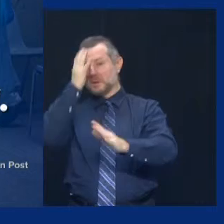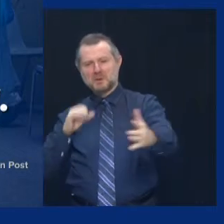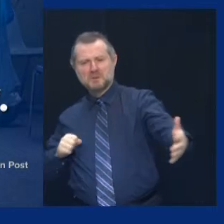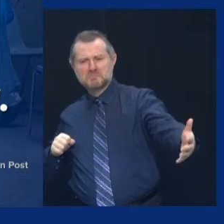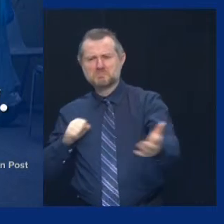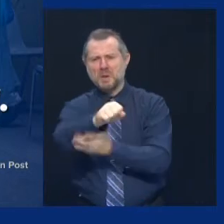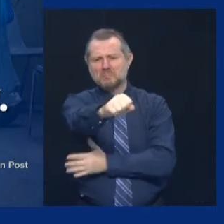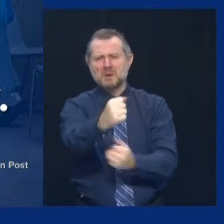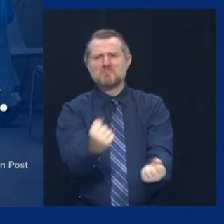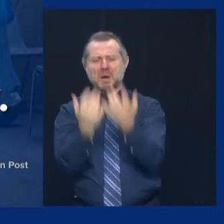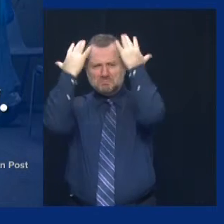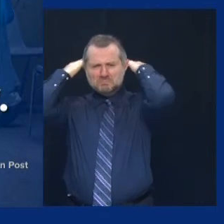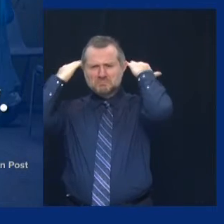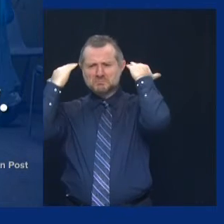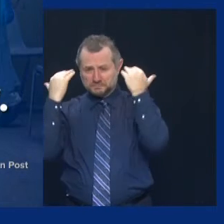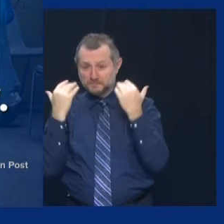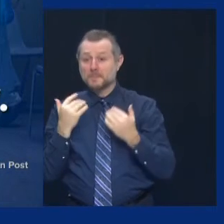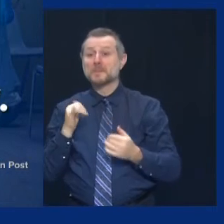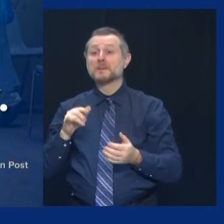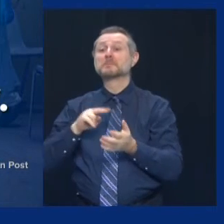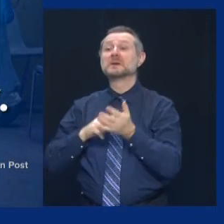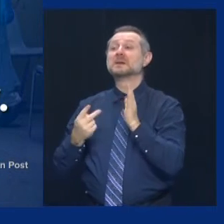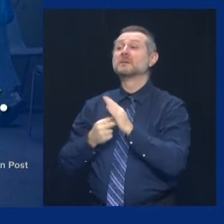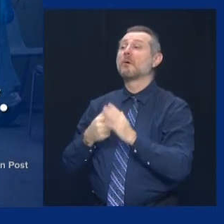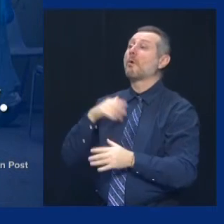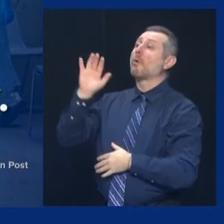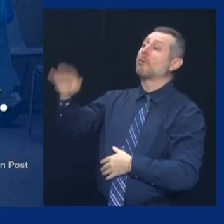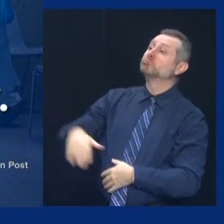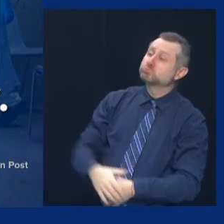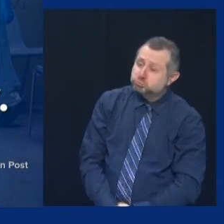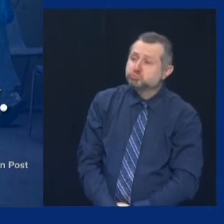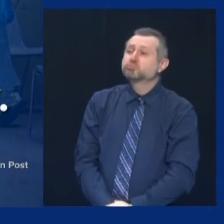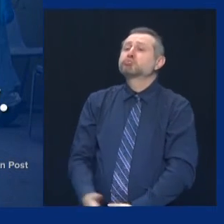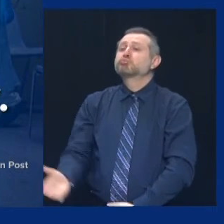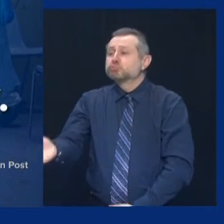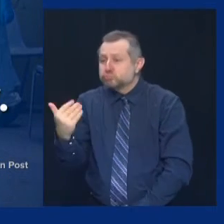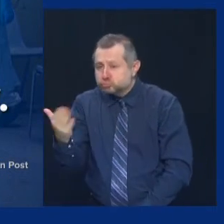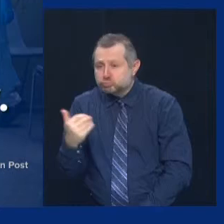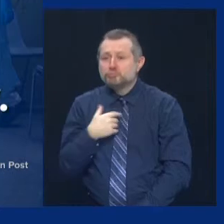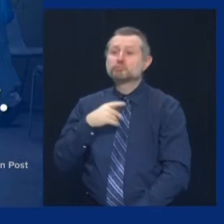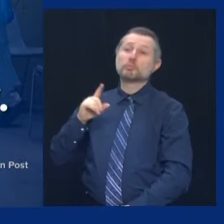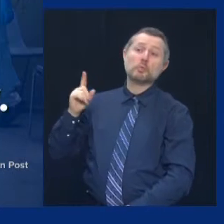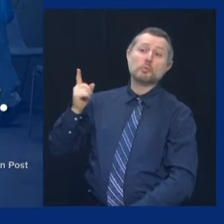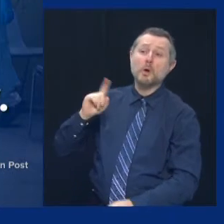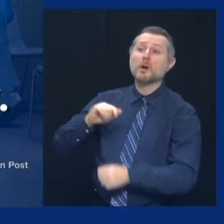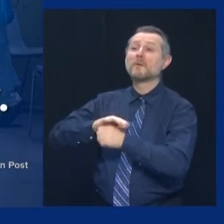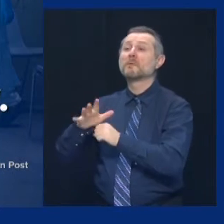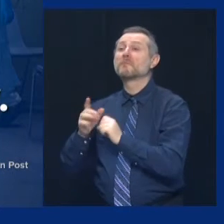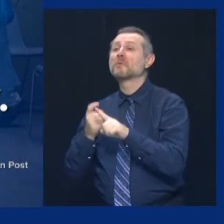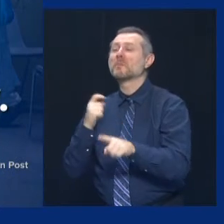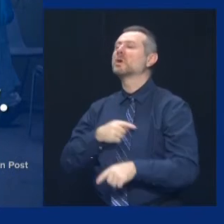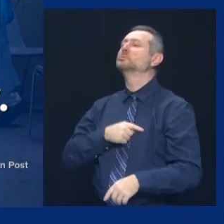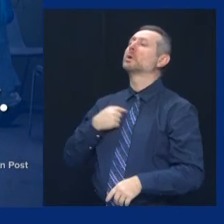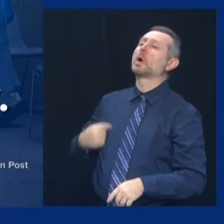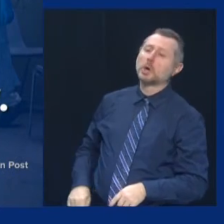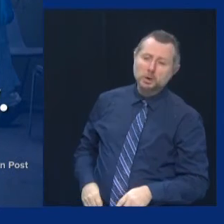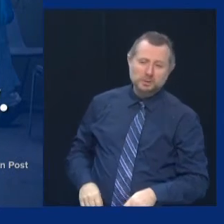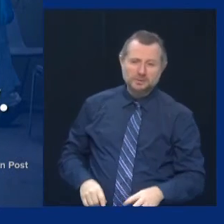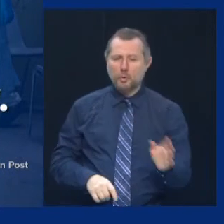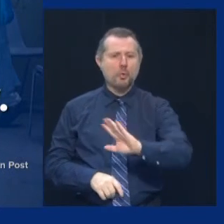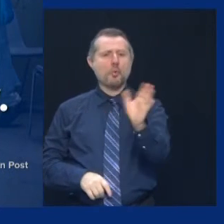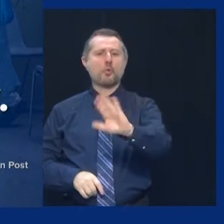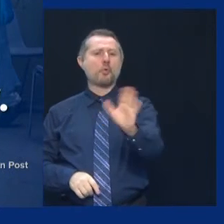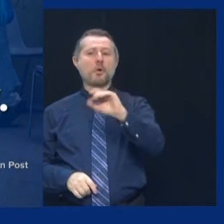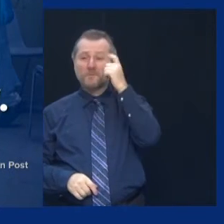worry, the coronavirus is in China. No, it wasn't. The coronavirus got on a plane in China and went